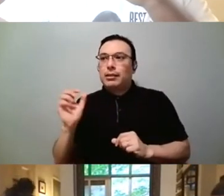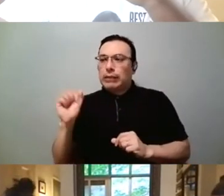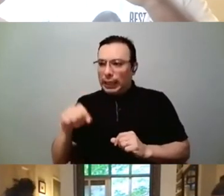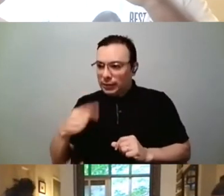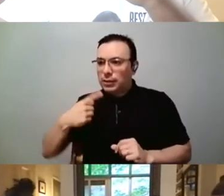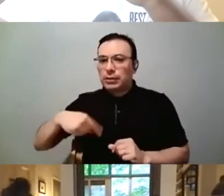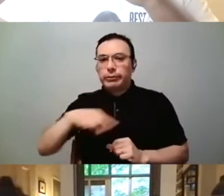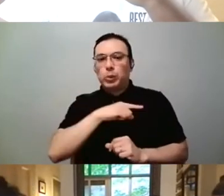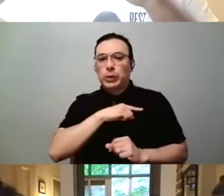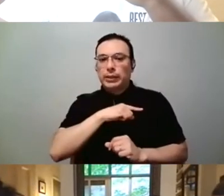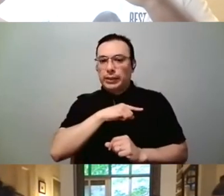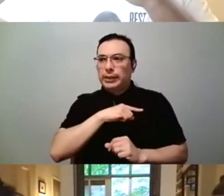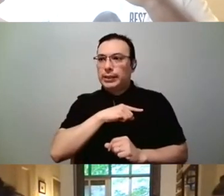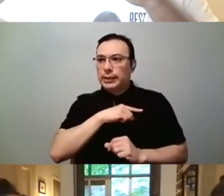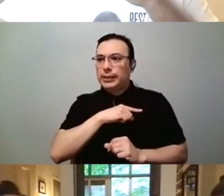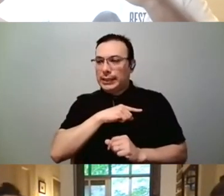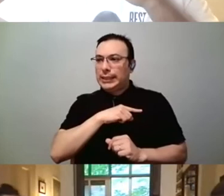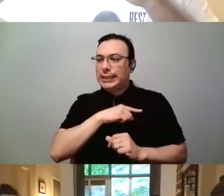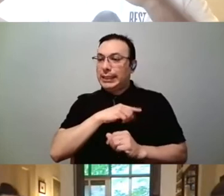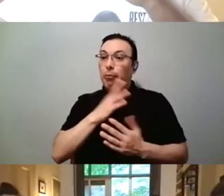we know it's possible